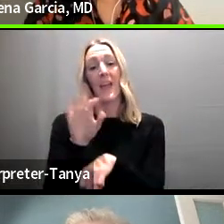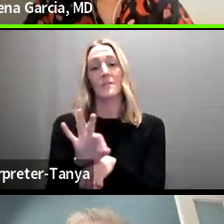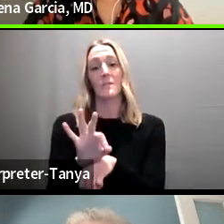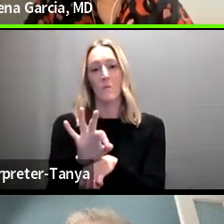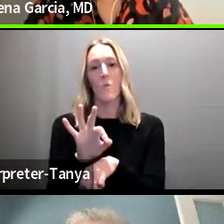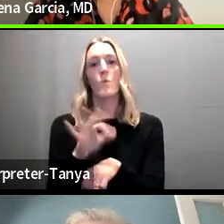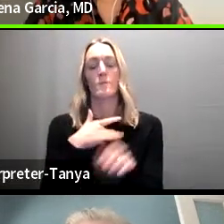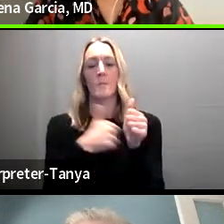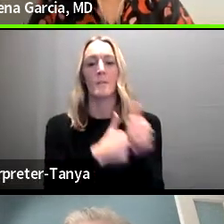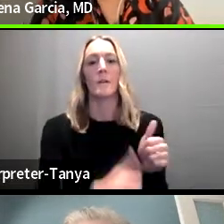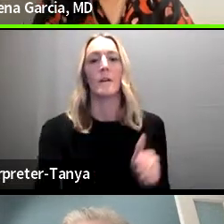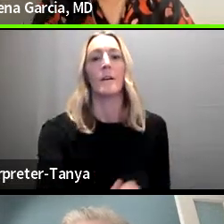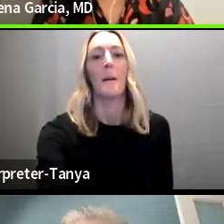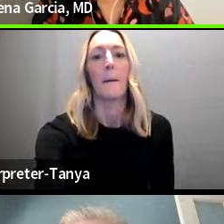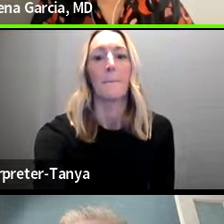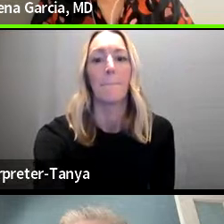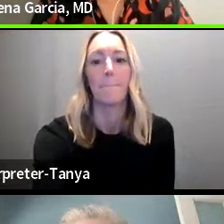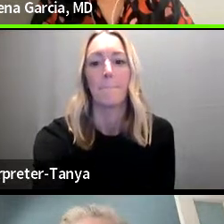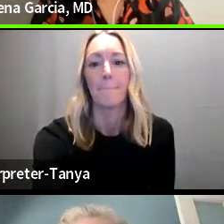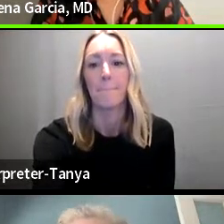with the Kansas Open